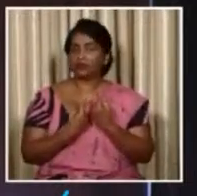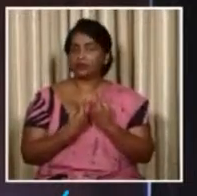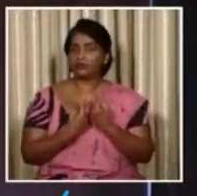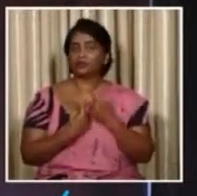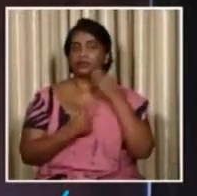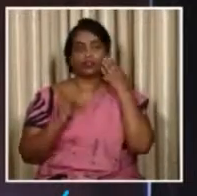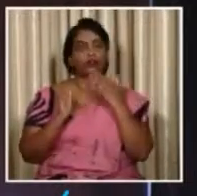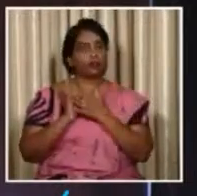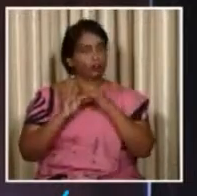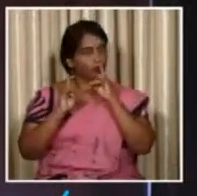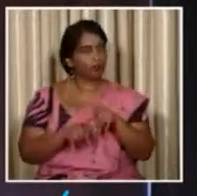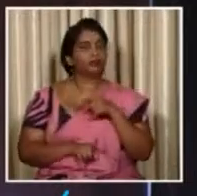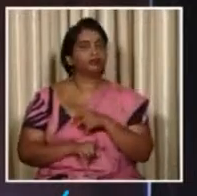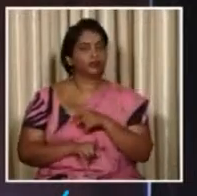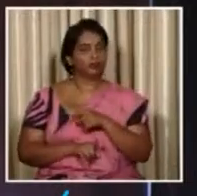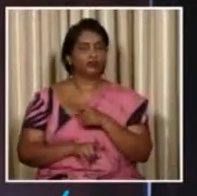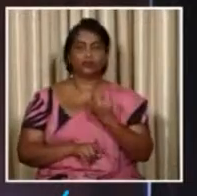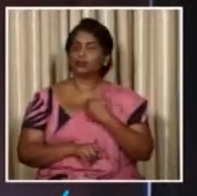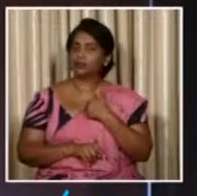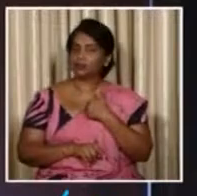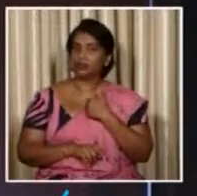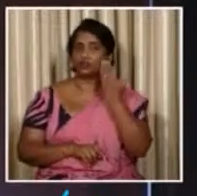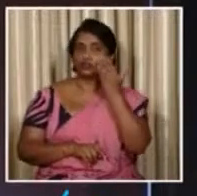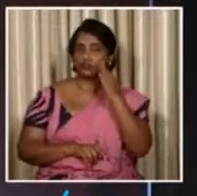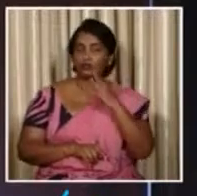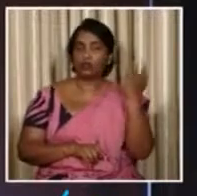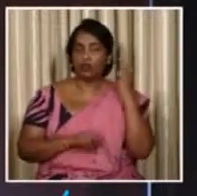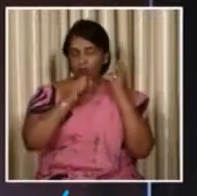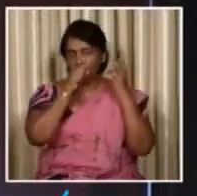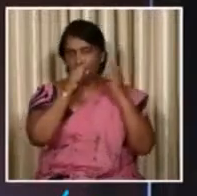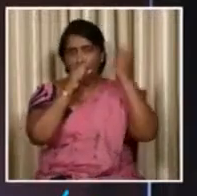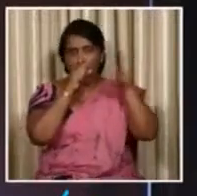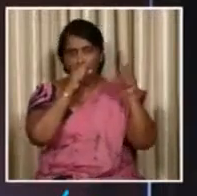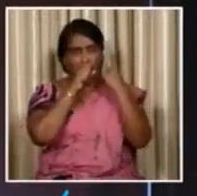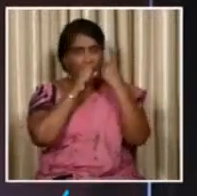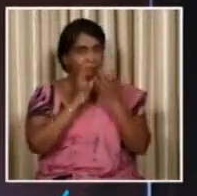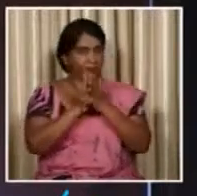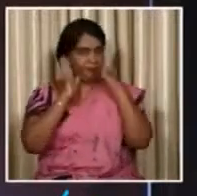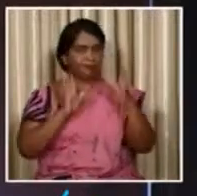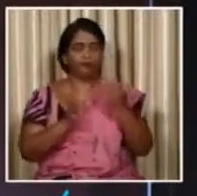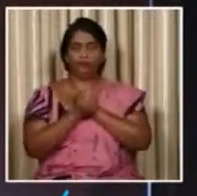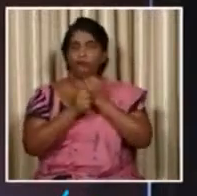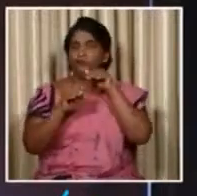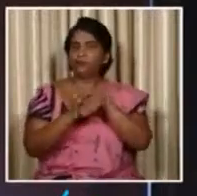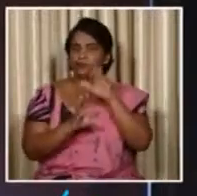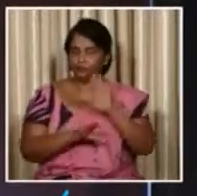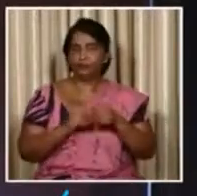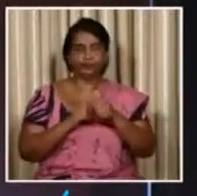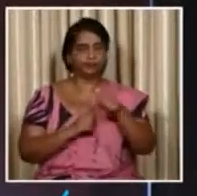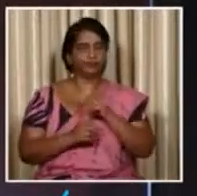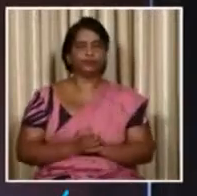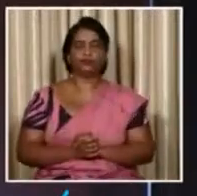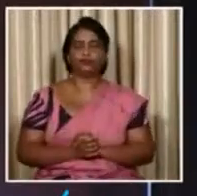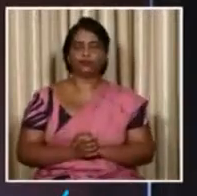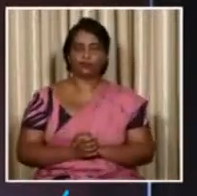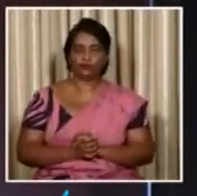Muslims for years, and the vast majority of them were released, admitting there is no evidence against them. I am sure authorities will apply the same